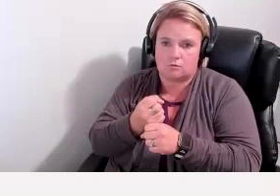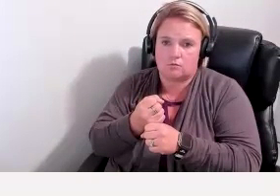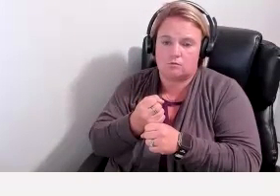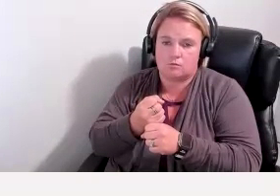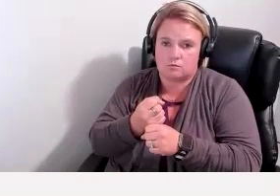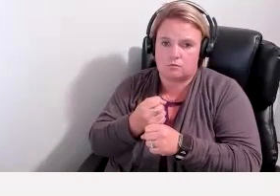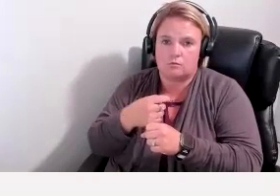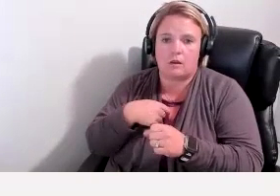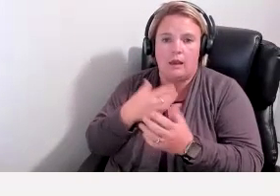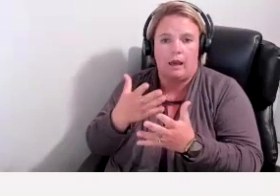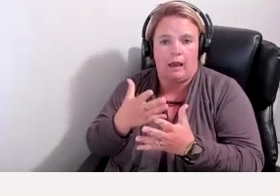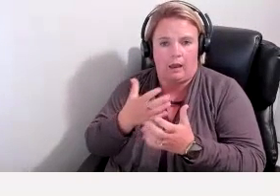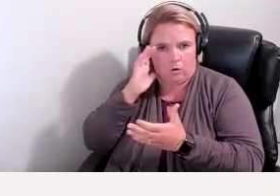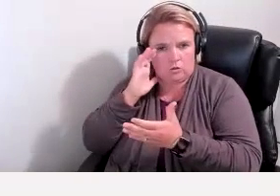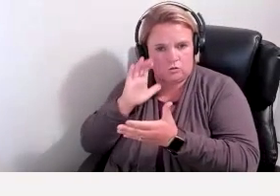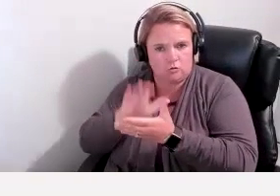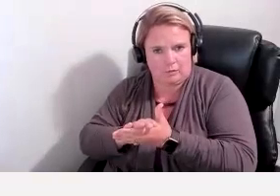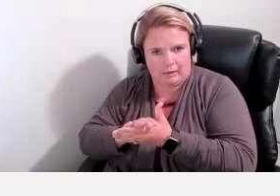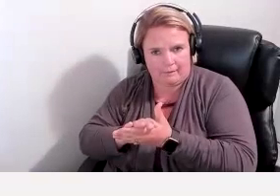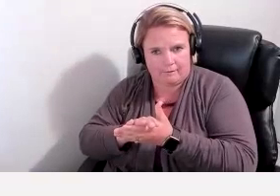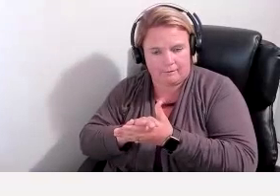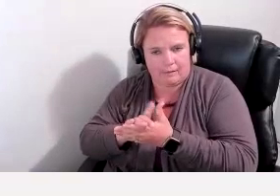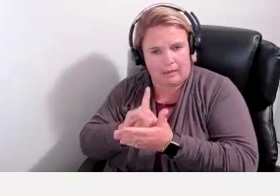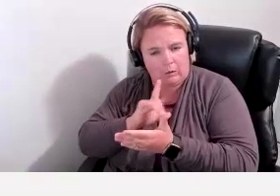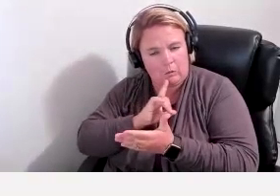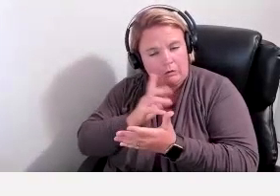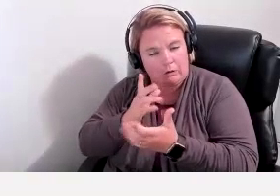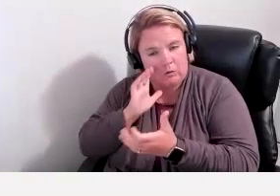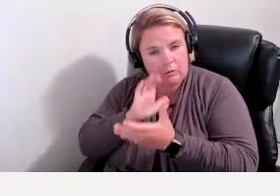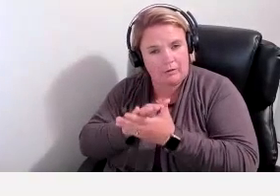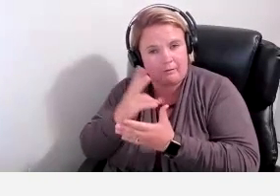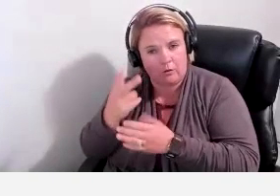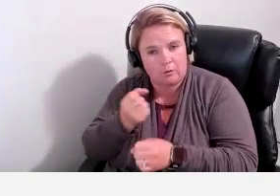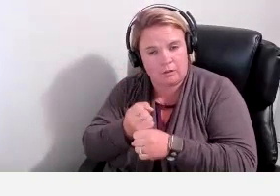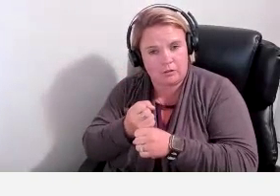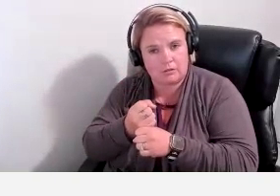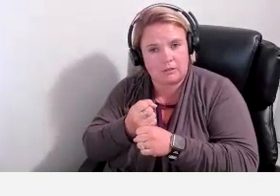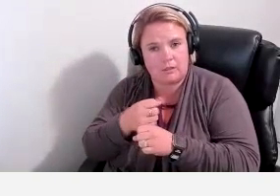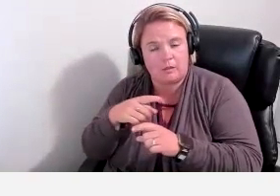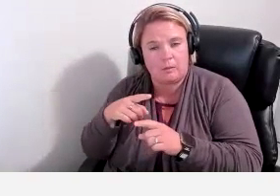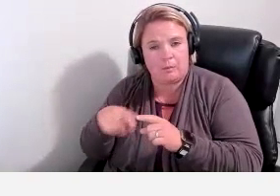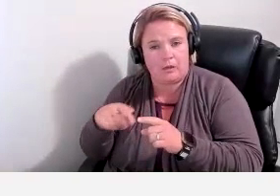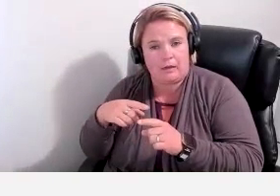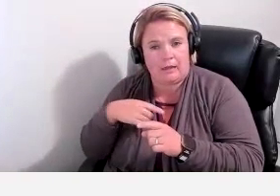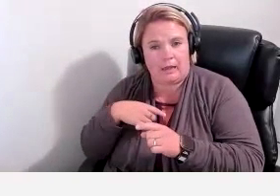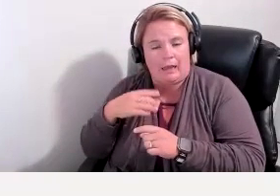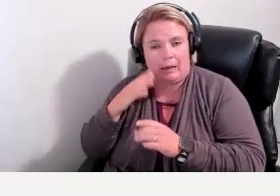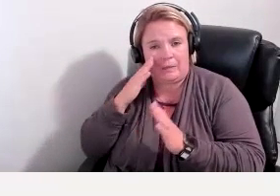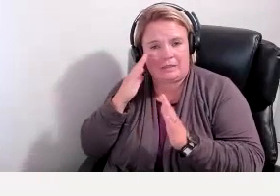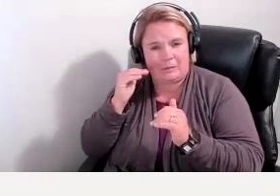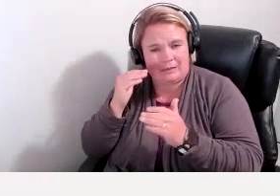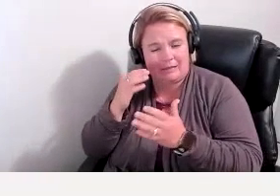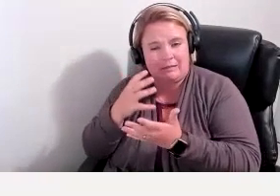I want to believe them. I really do. But my experience is that it ran out of money previous times